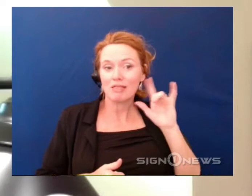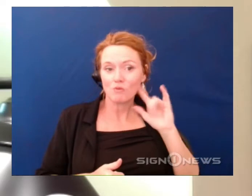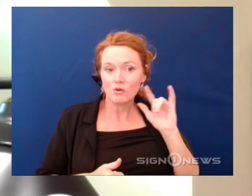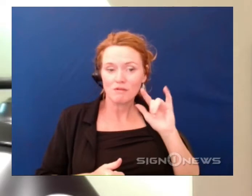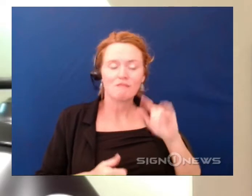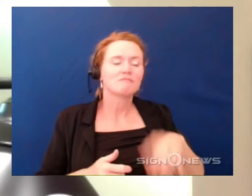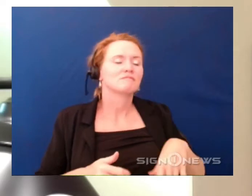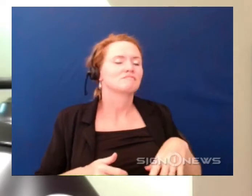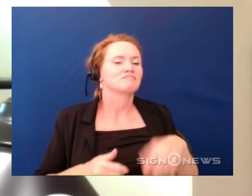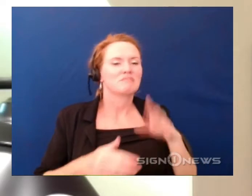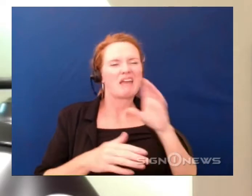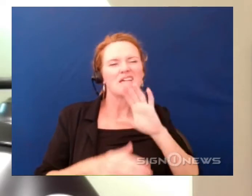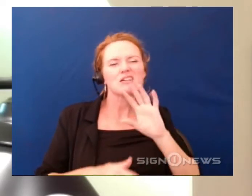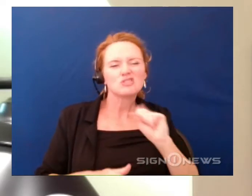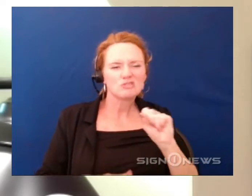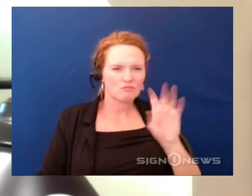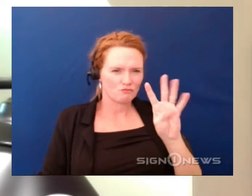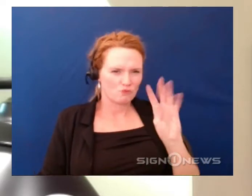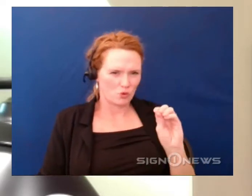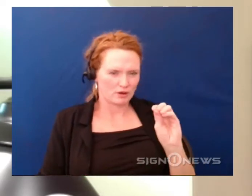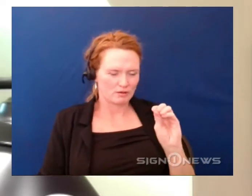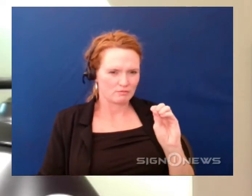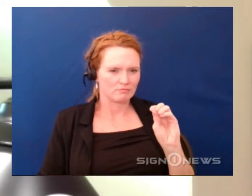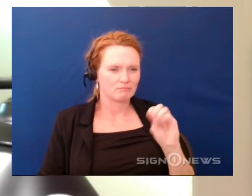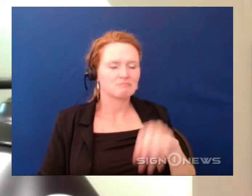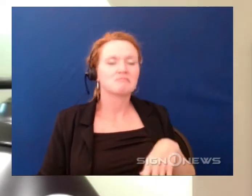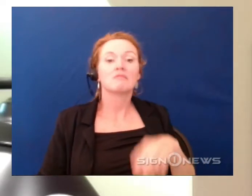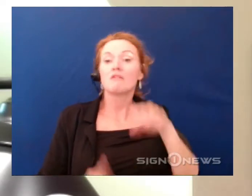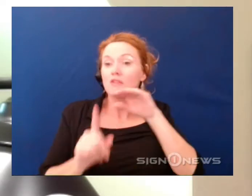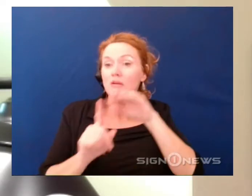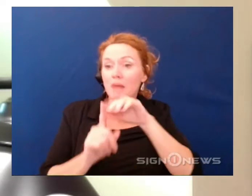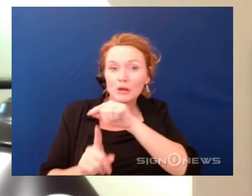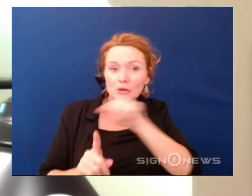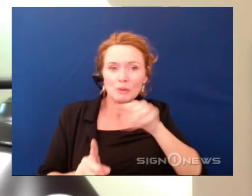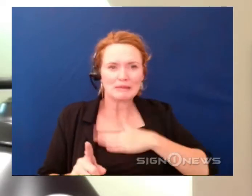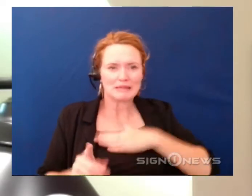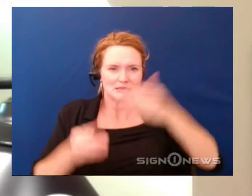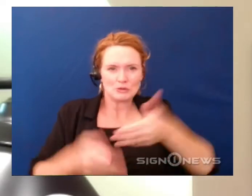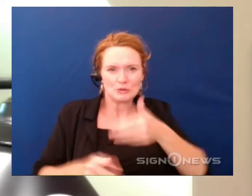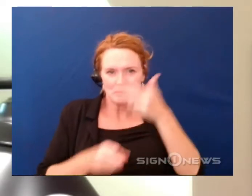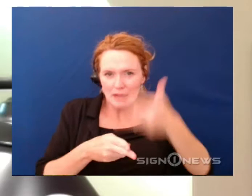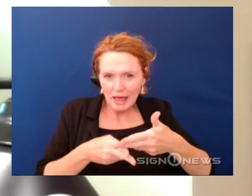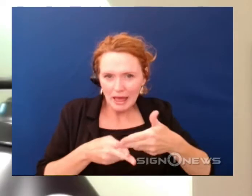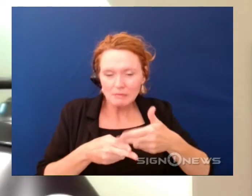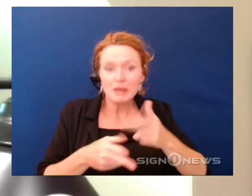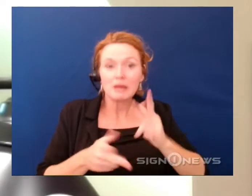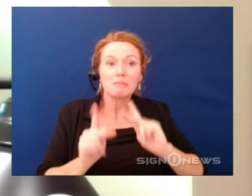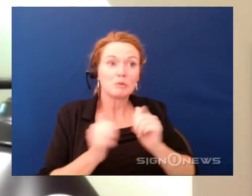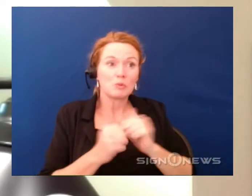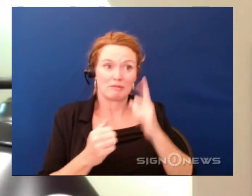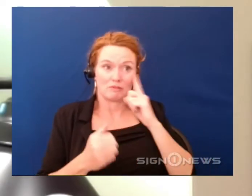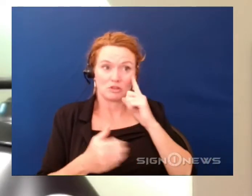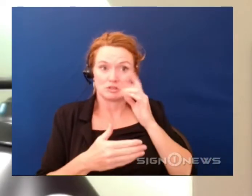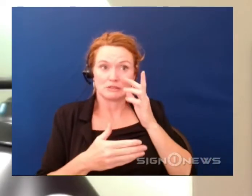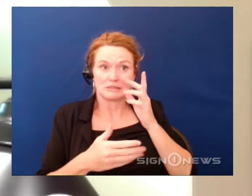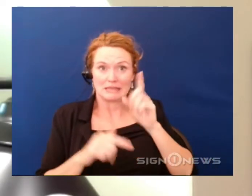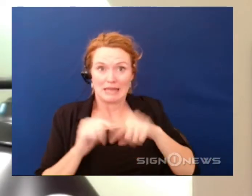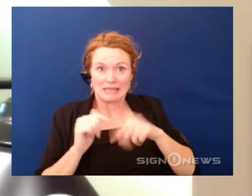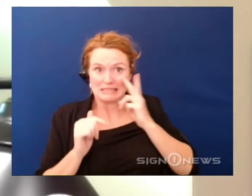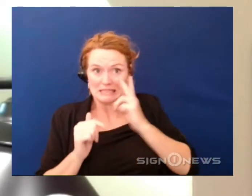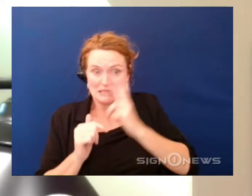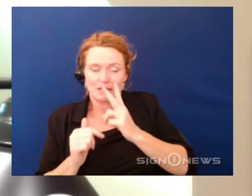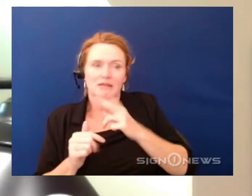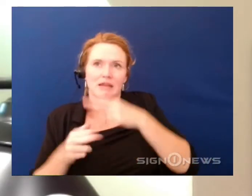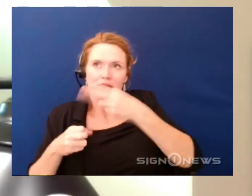conservatorship. And just a quick reminder to all of our panelists, please say your name so people with vision impairments will be able to associate the name